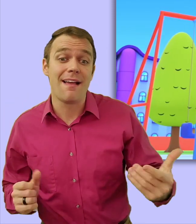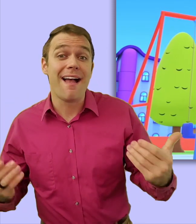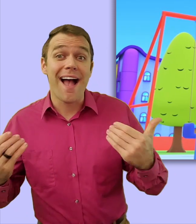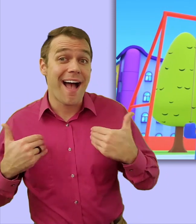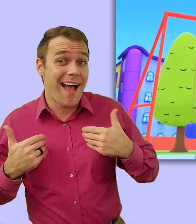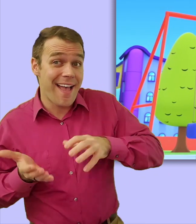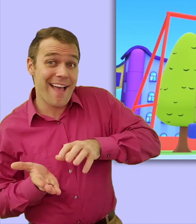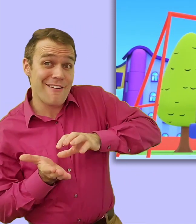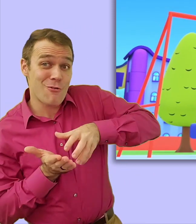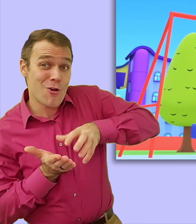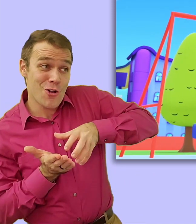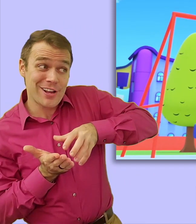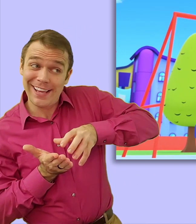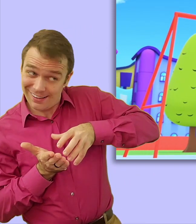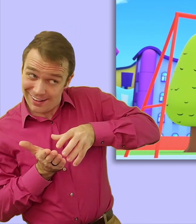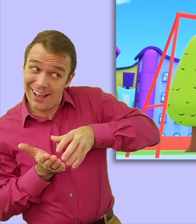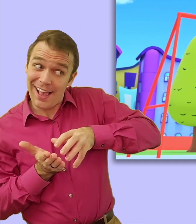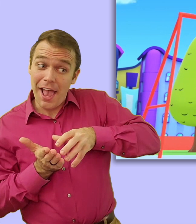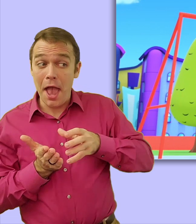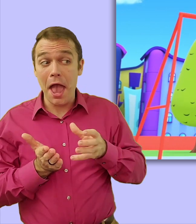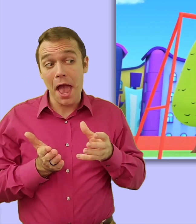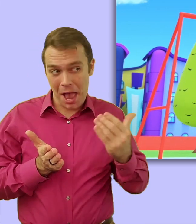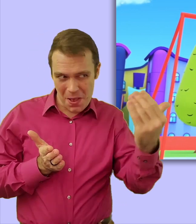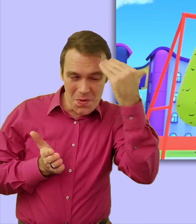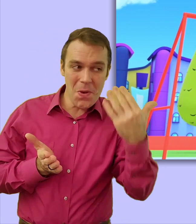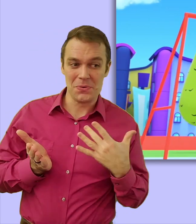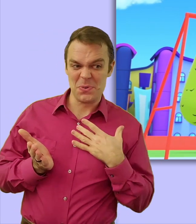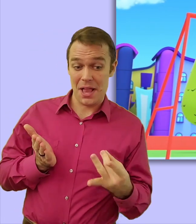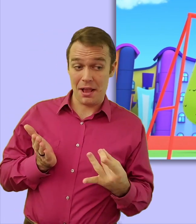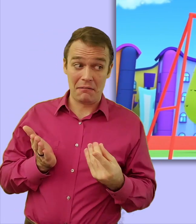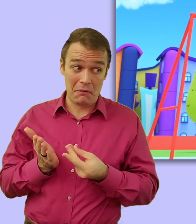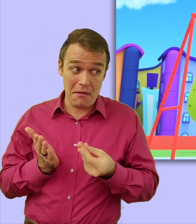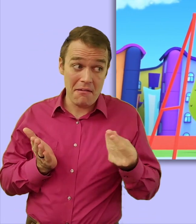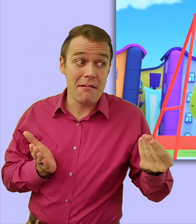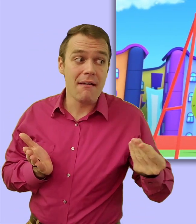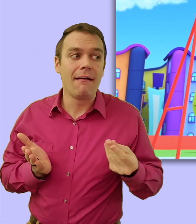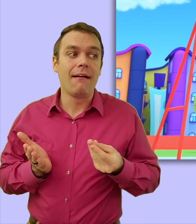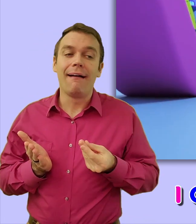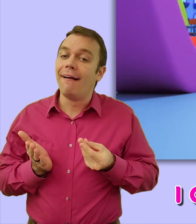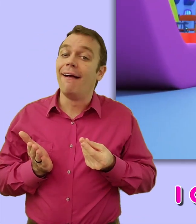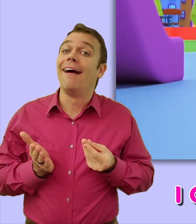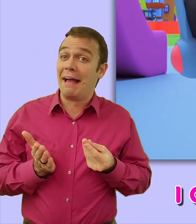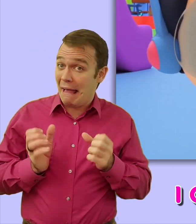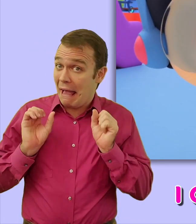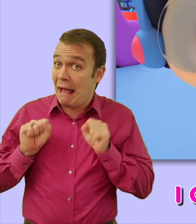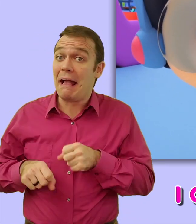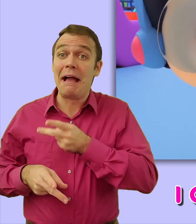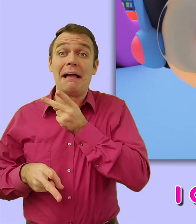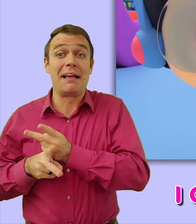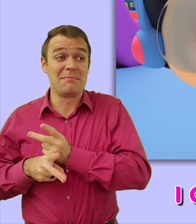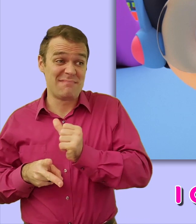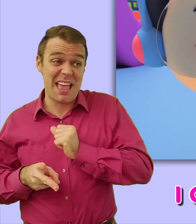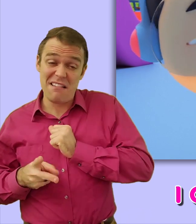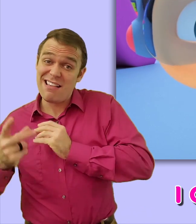I got cookies in my bag. I see you like one or two. I could keep